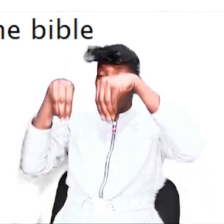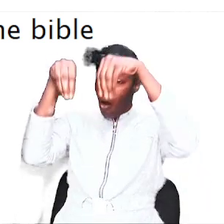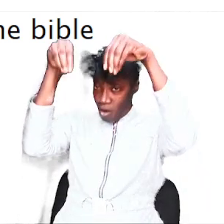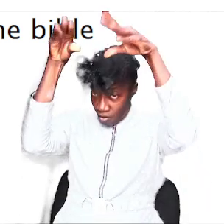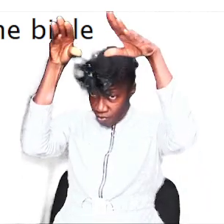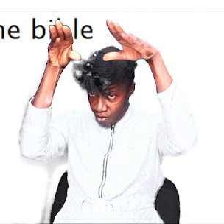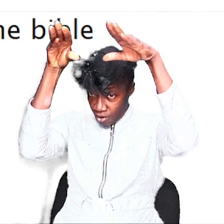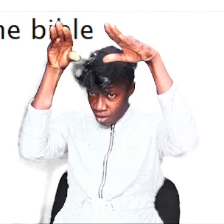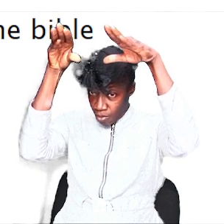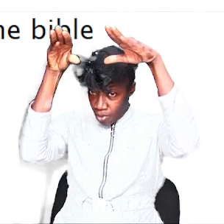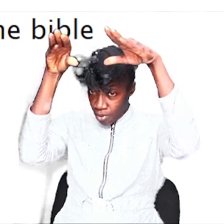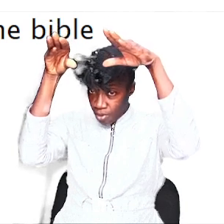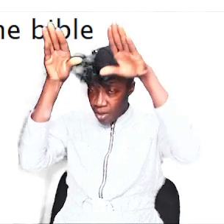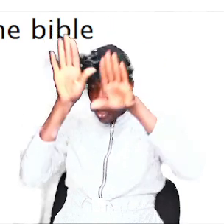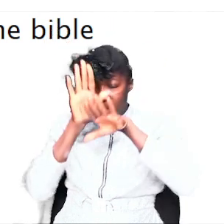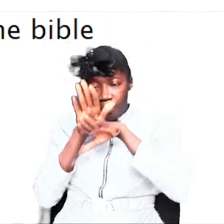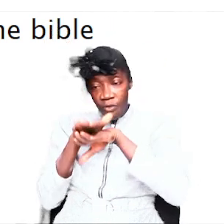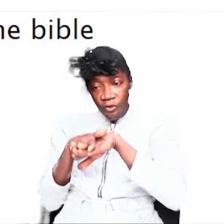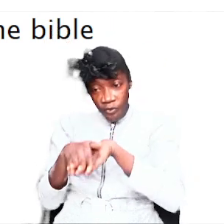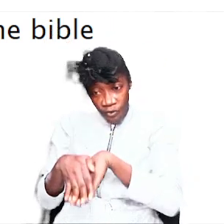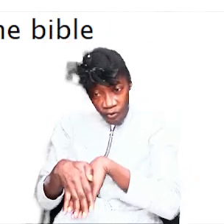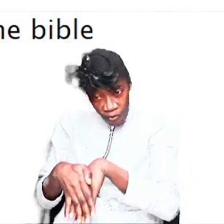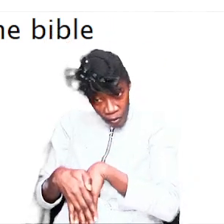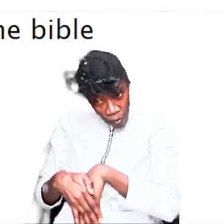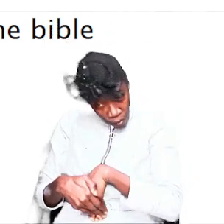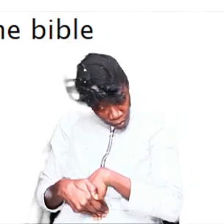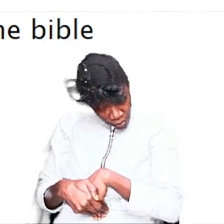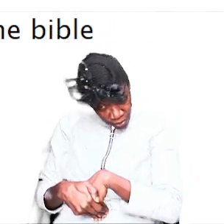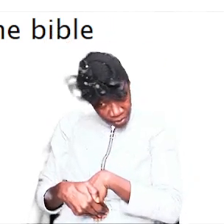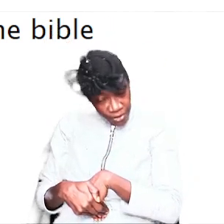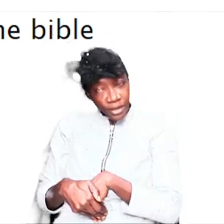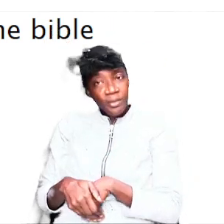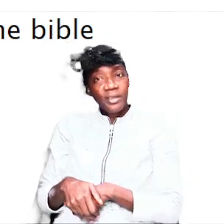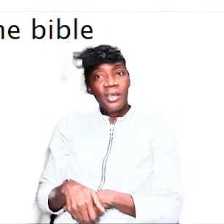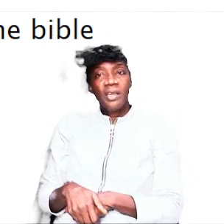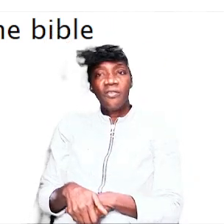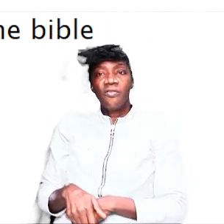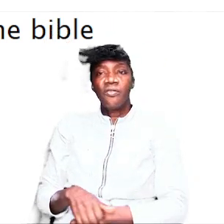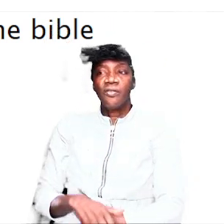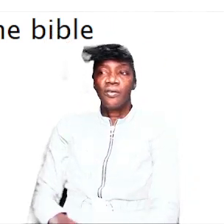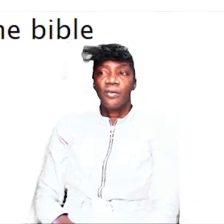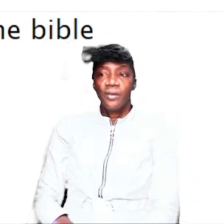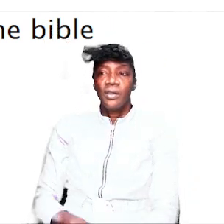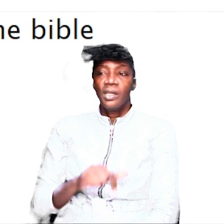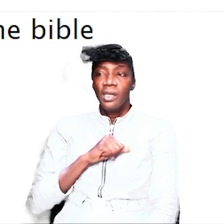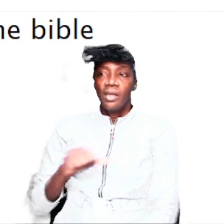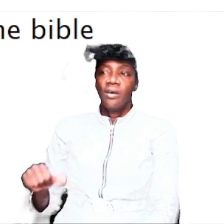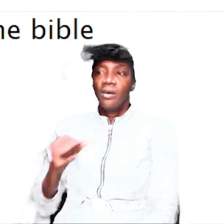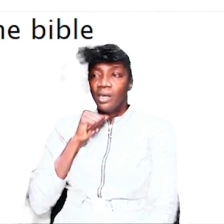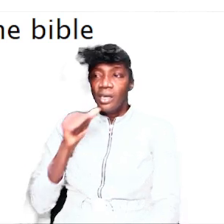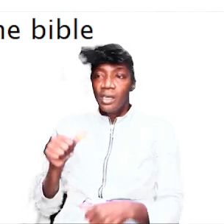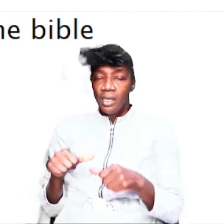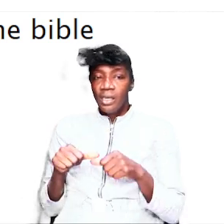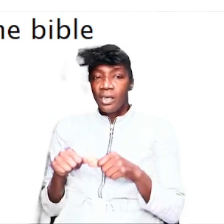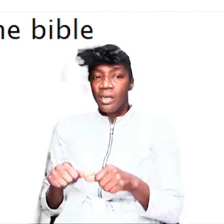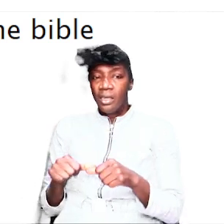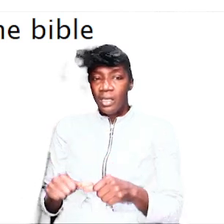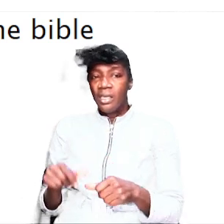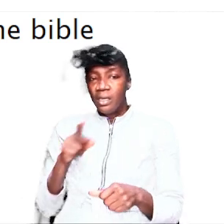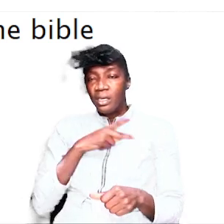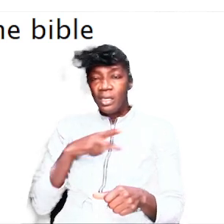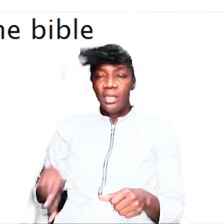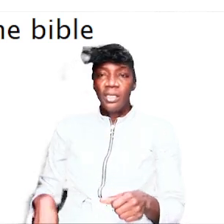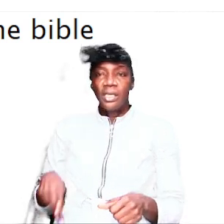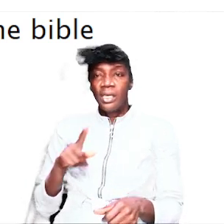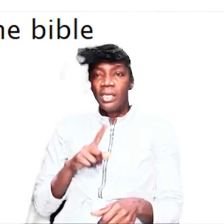offering. And he forced himself. The Lord would not have discontinued his kingdom for